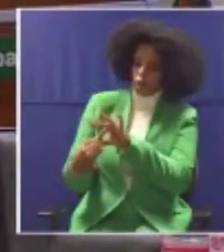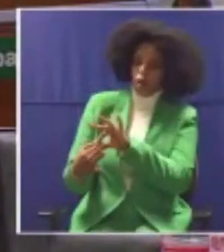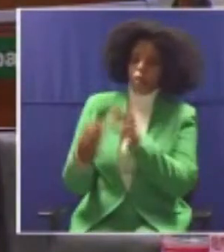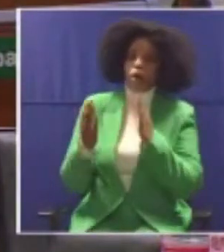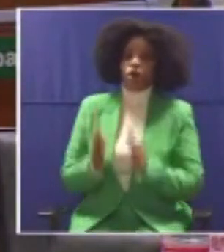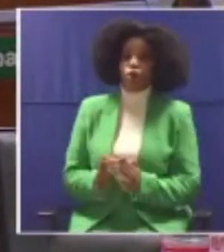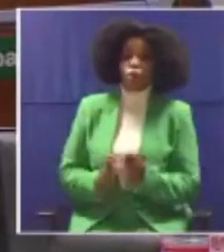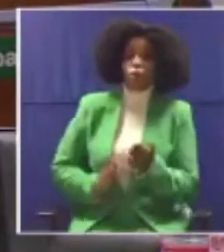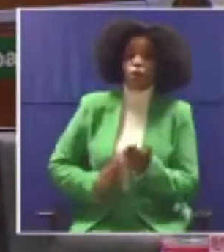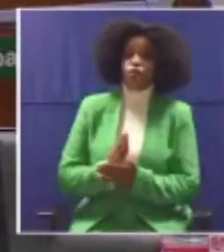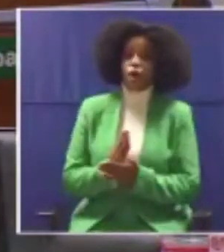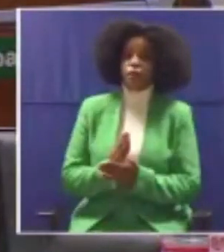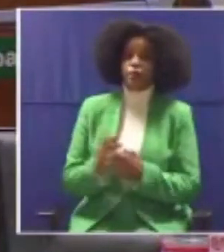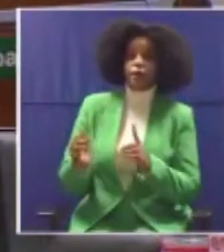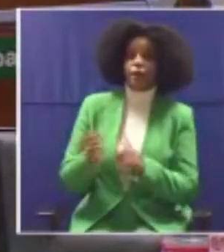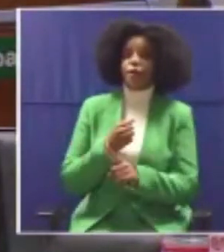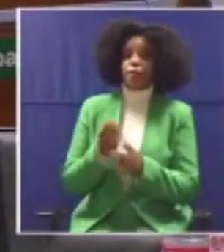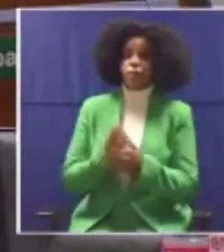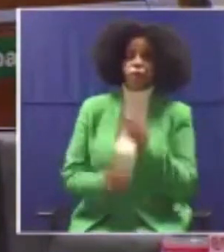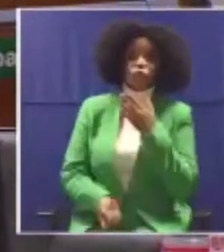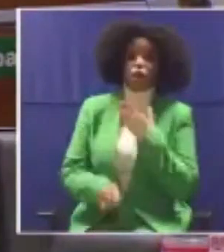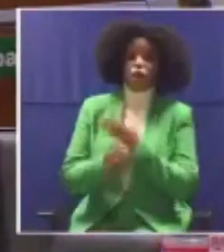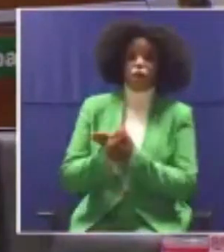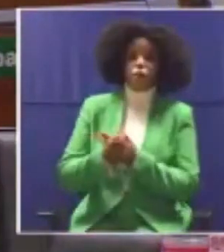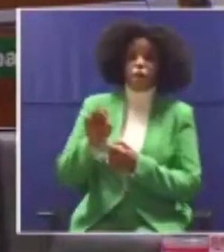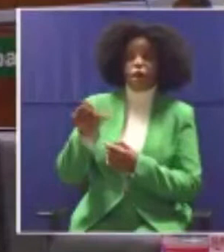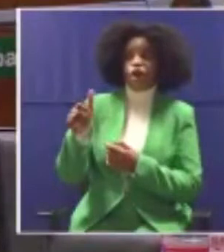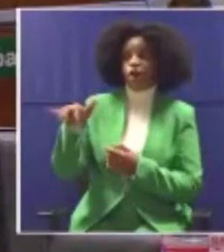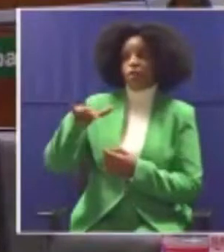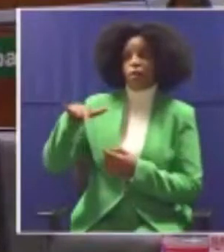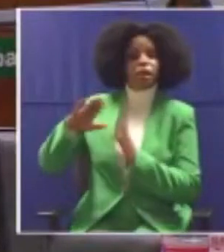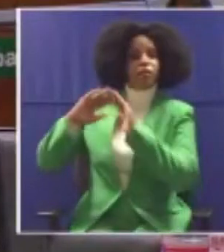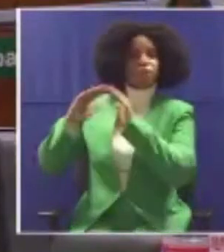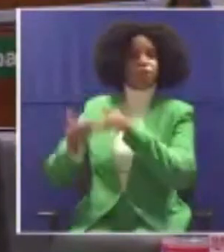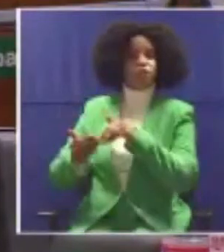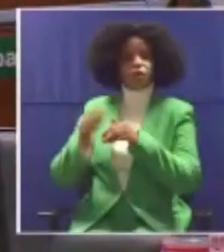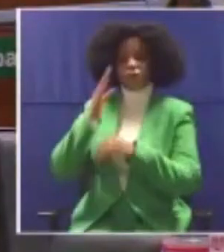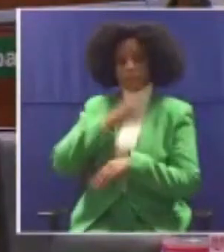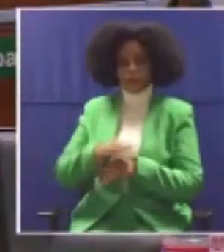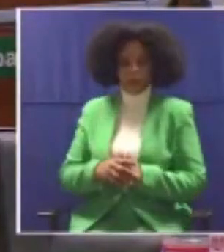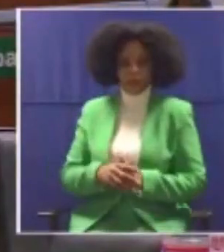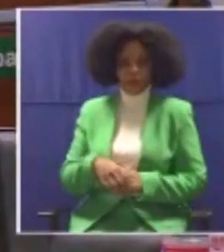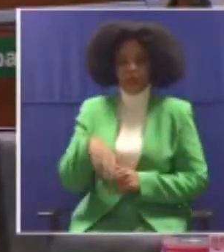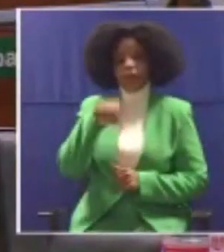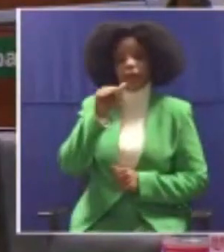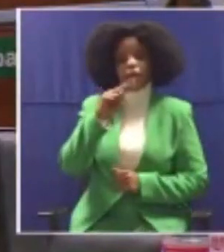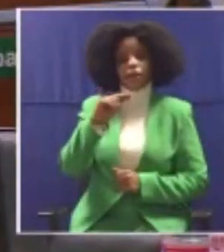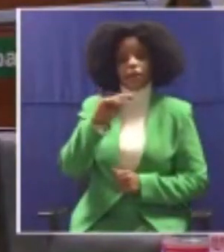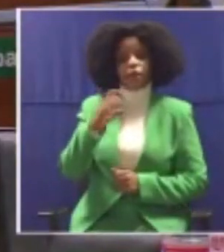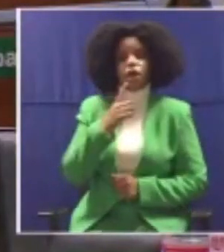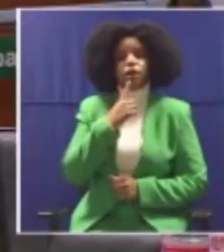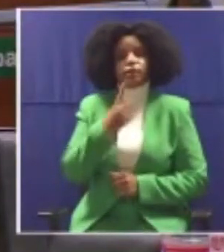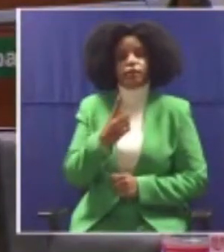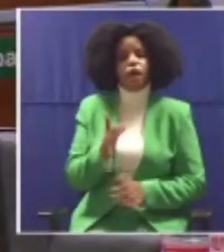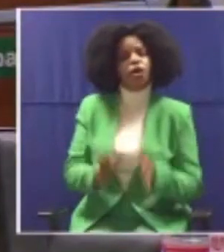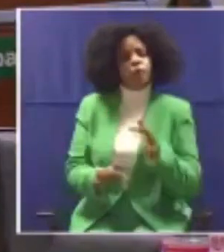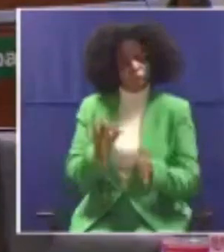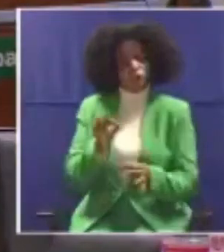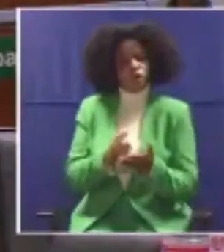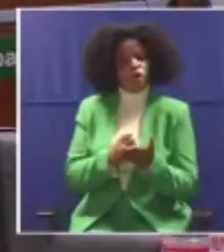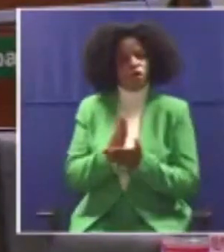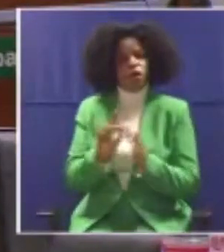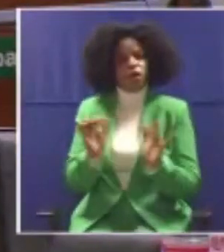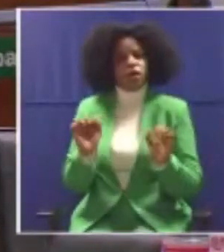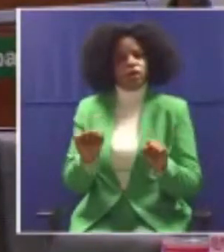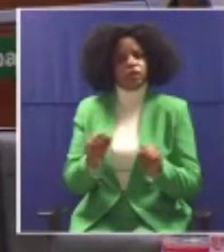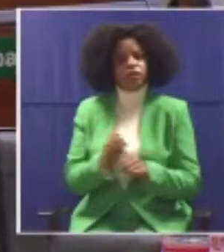place elsewhere and their protection. So the ANC claimed political rights from its foundation in 1912